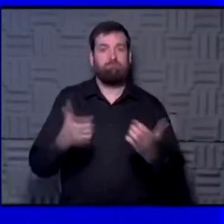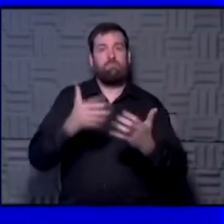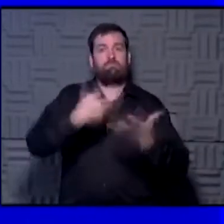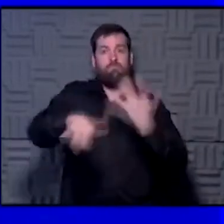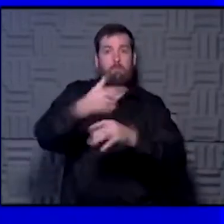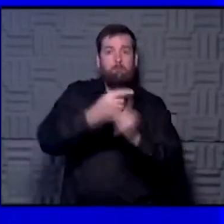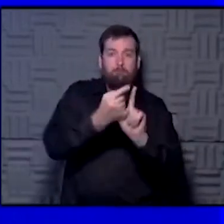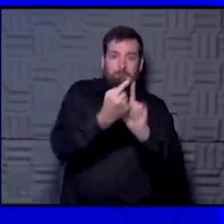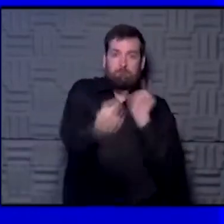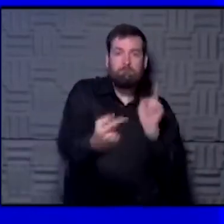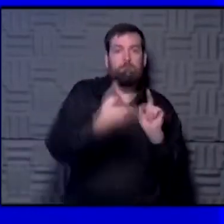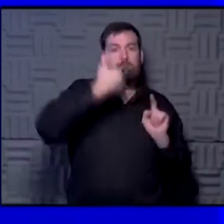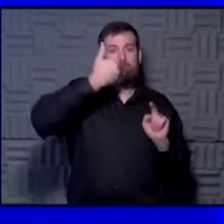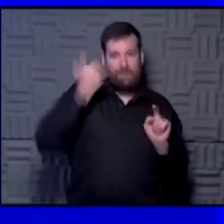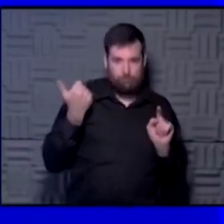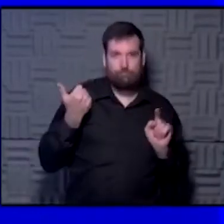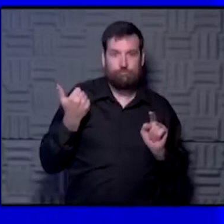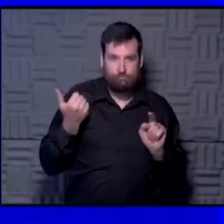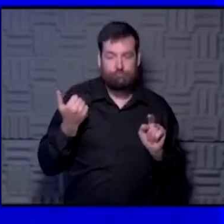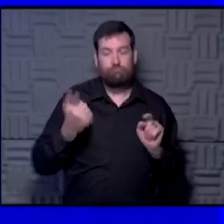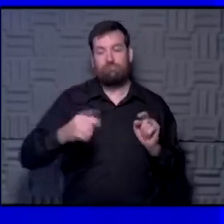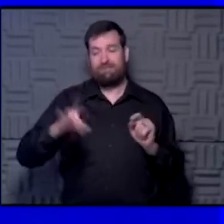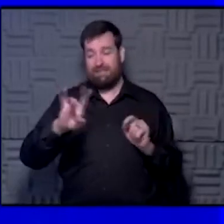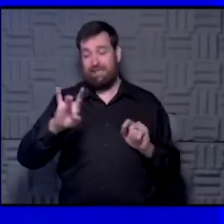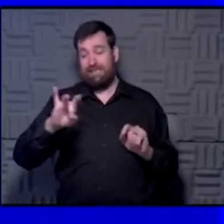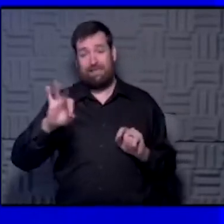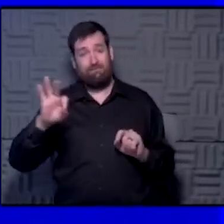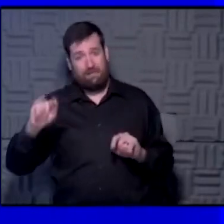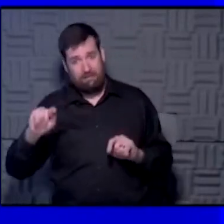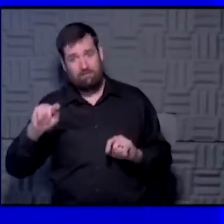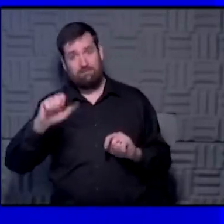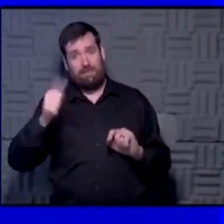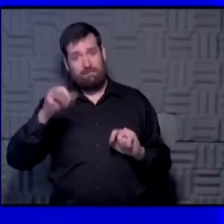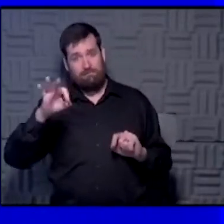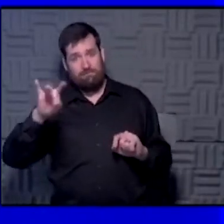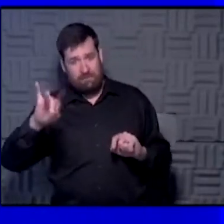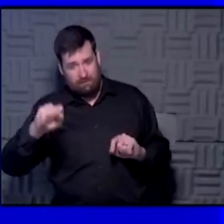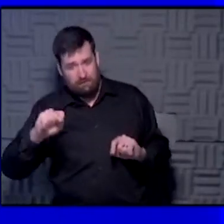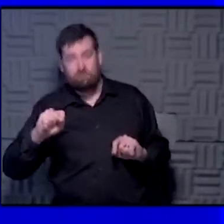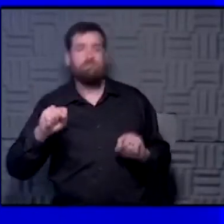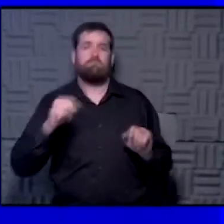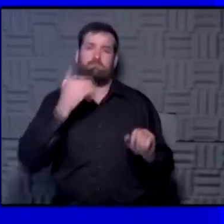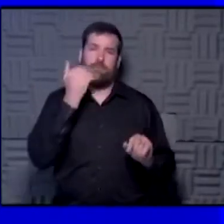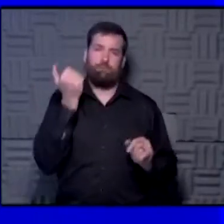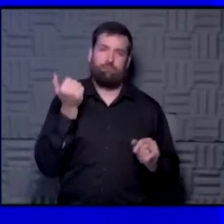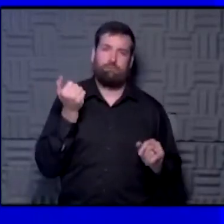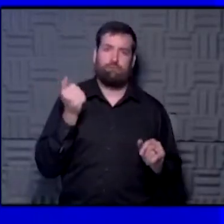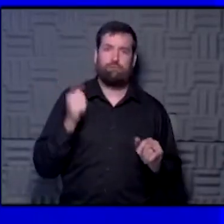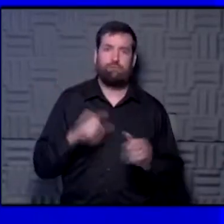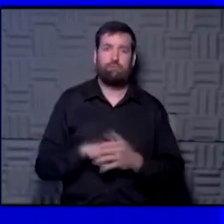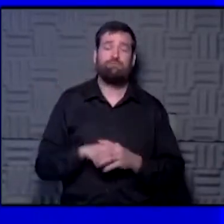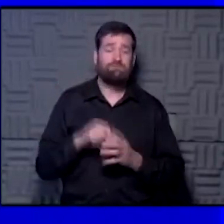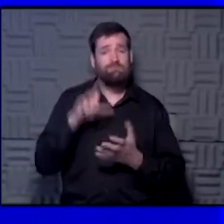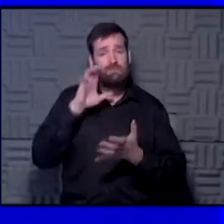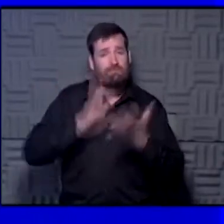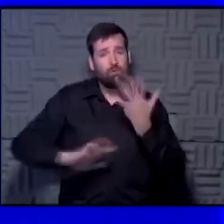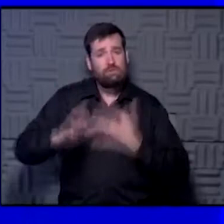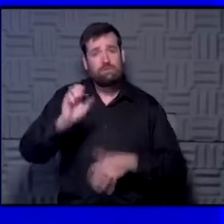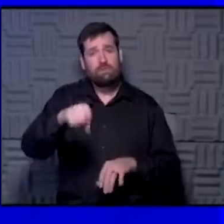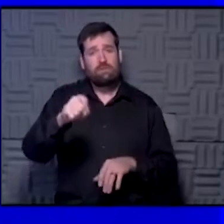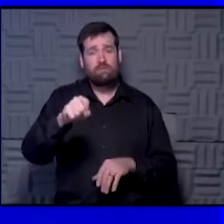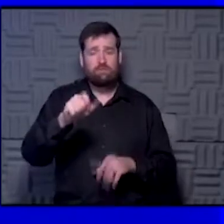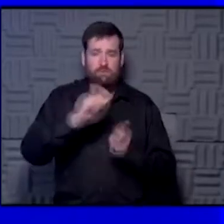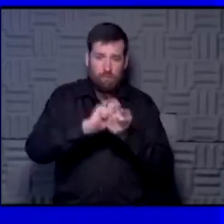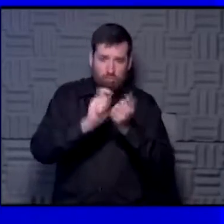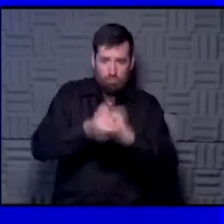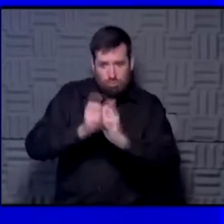if you can be 6 feet, that's great. 8 to 10 feet is even better. That's what that is. It is definitely confusing with all these